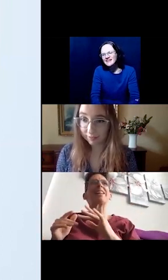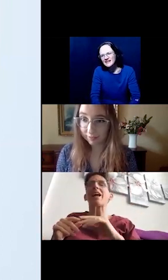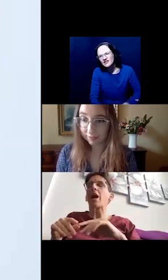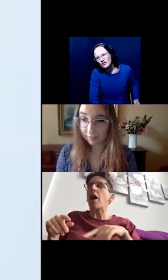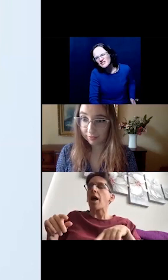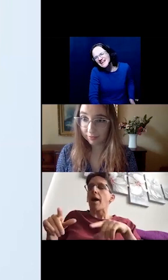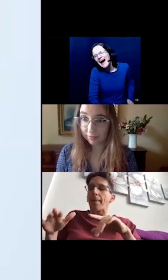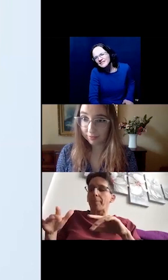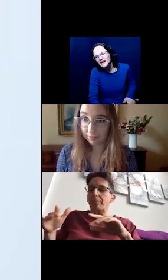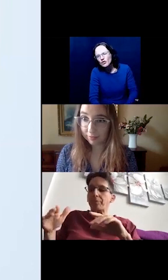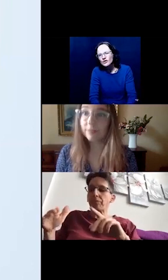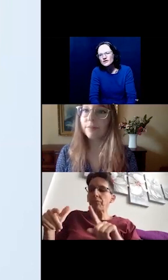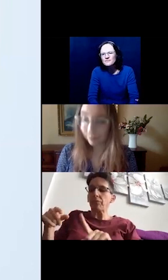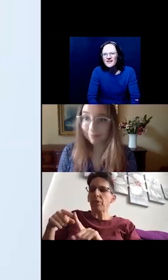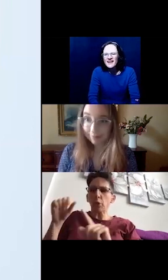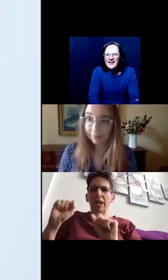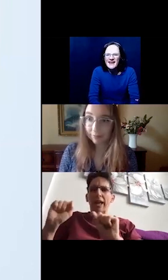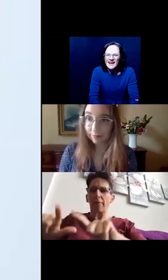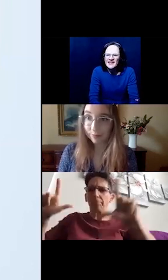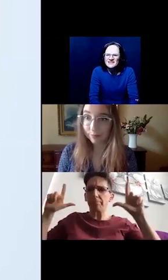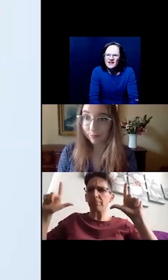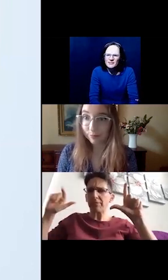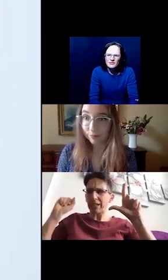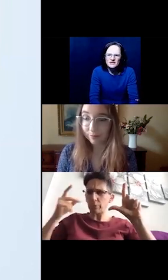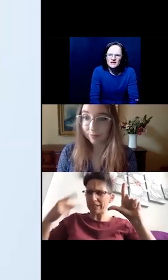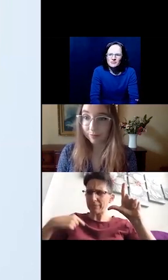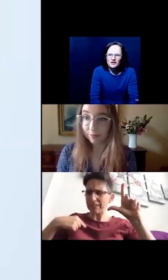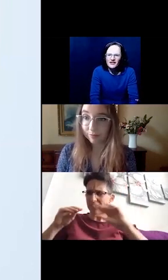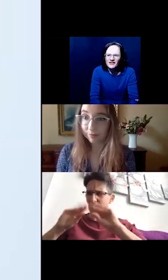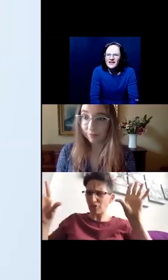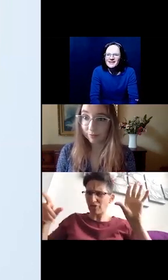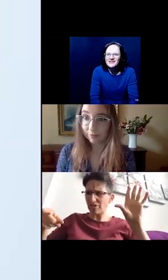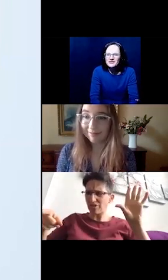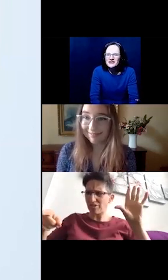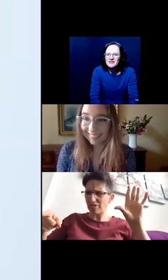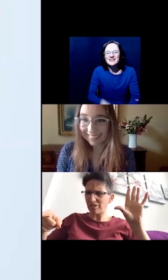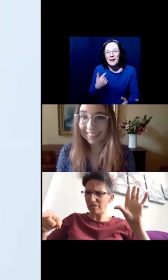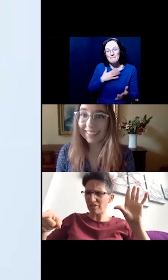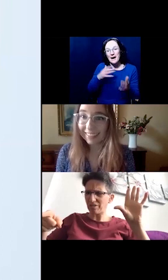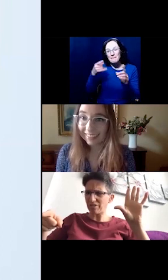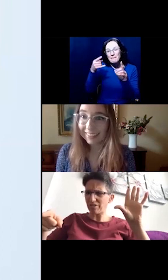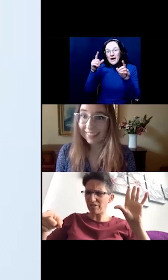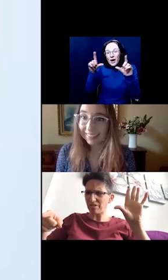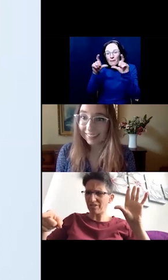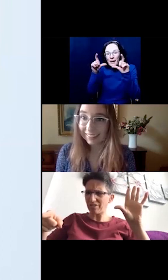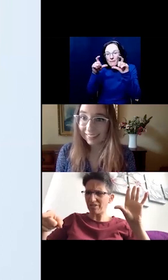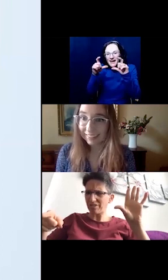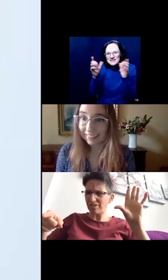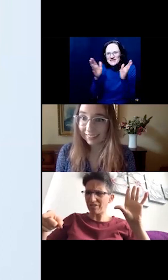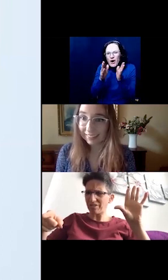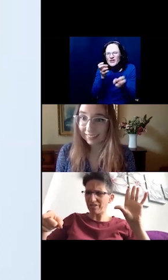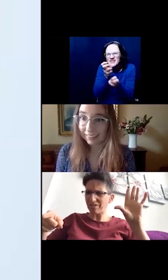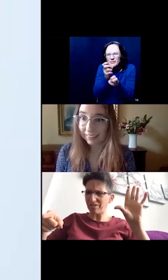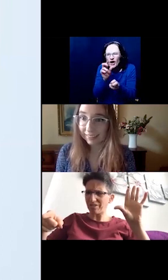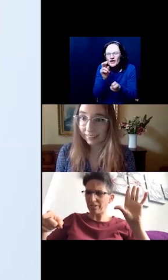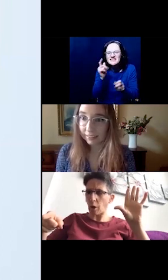not an internet course. It's an online course. And that was an interpreter error there. Can you see me clear? Yeah, my box is